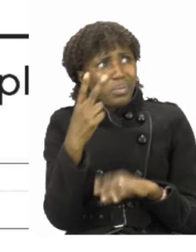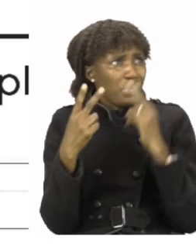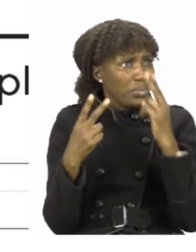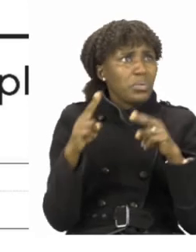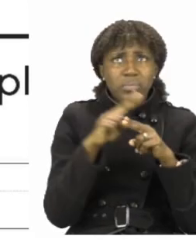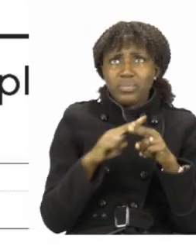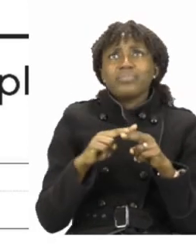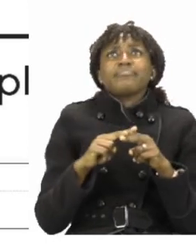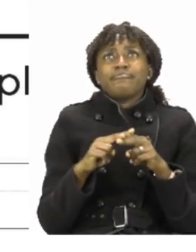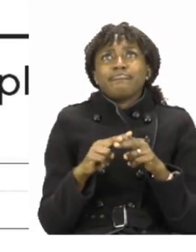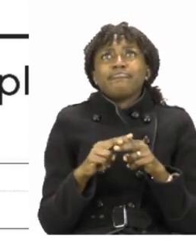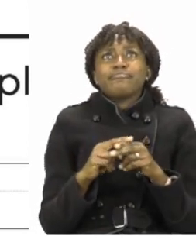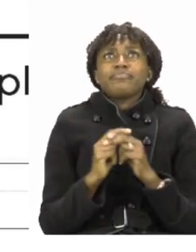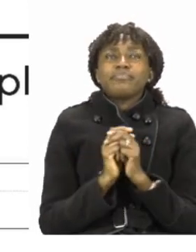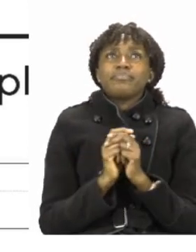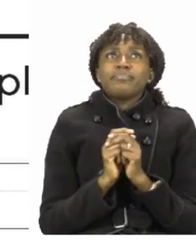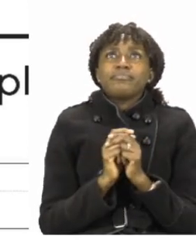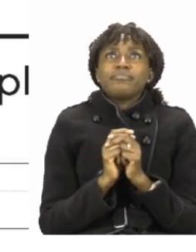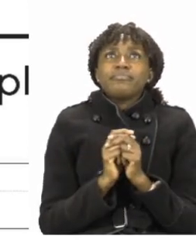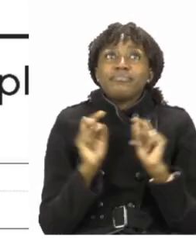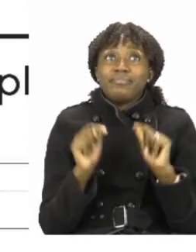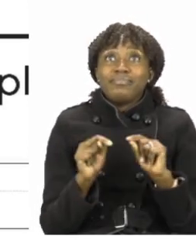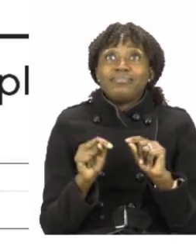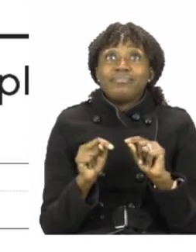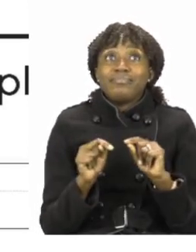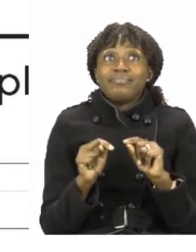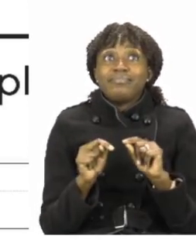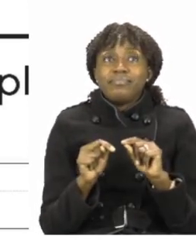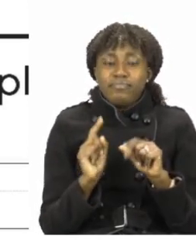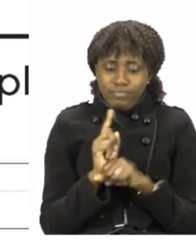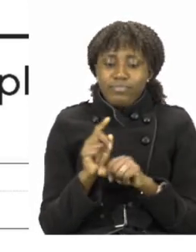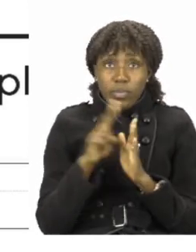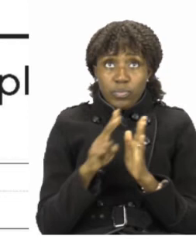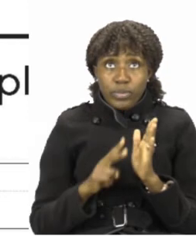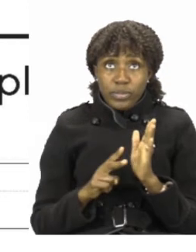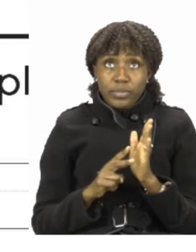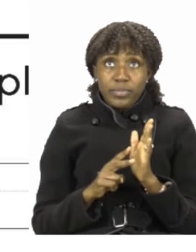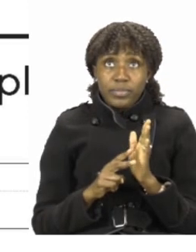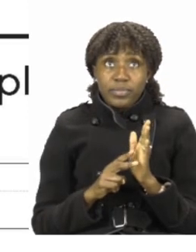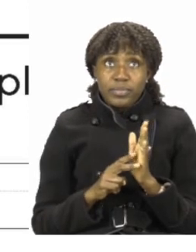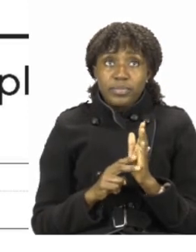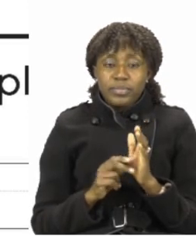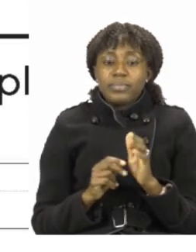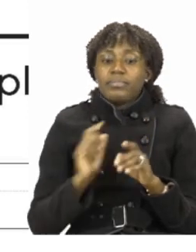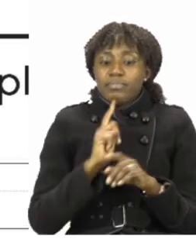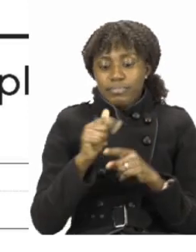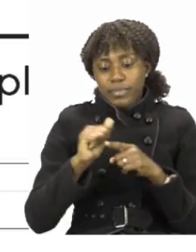use sometimes. So it's going to be our job to first read the words and then trace